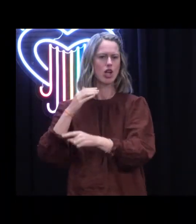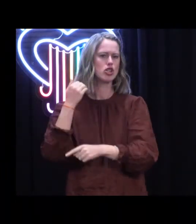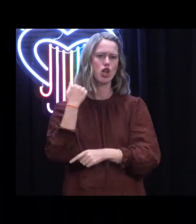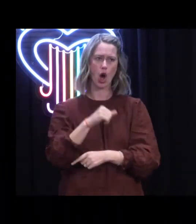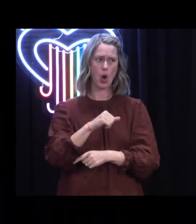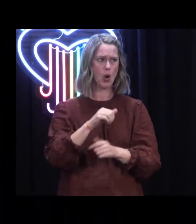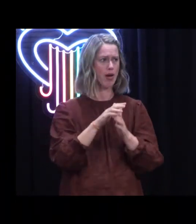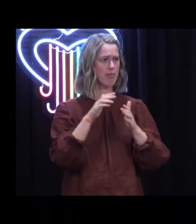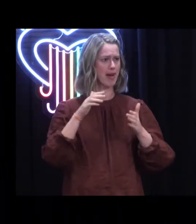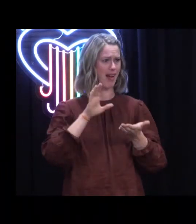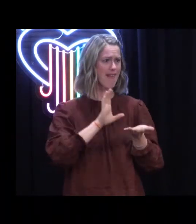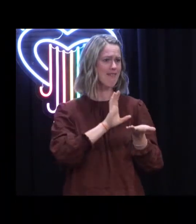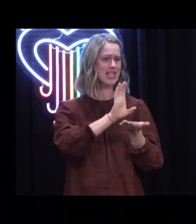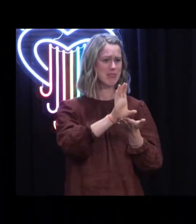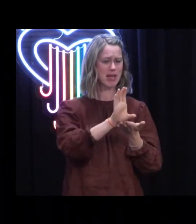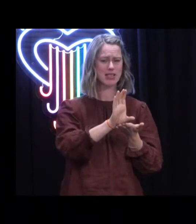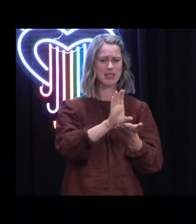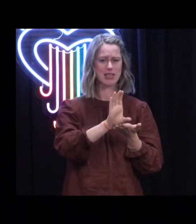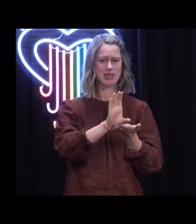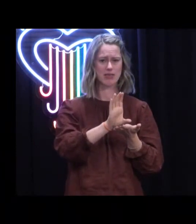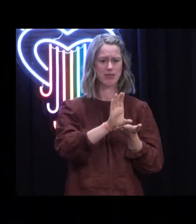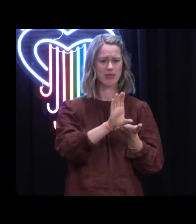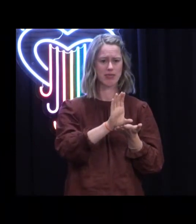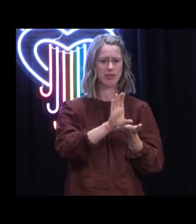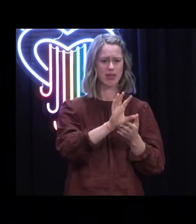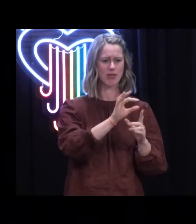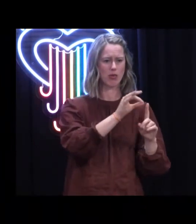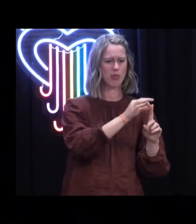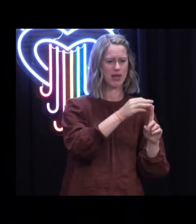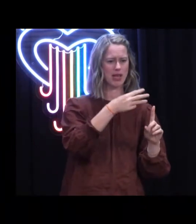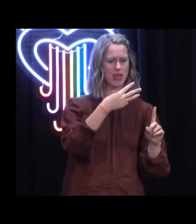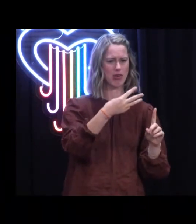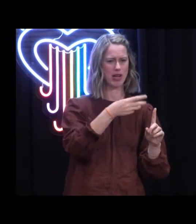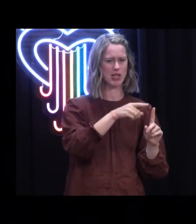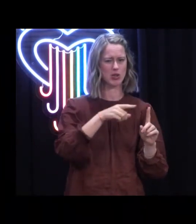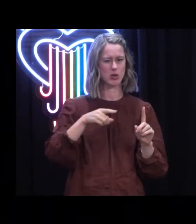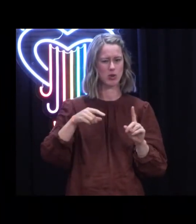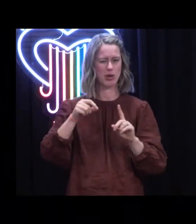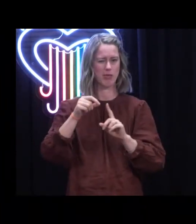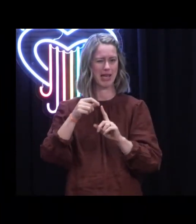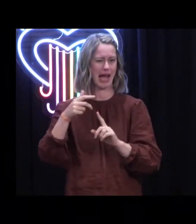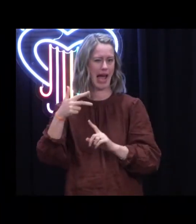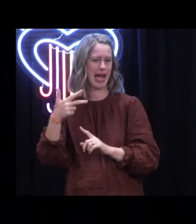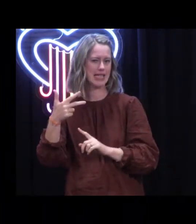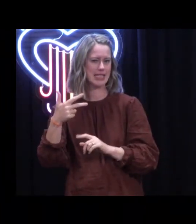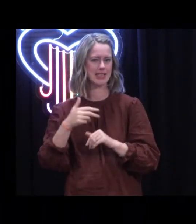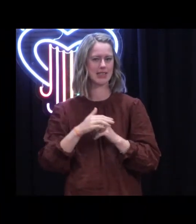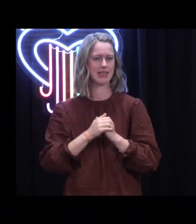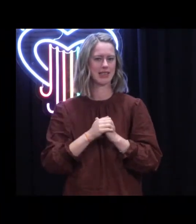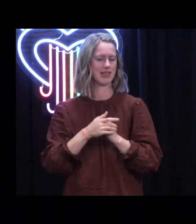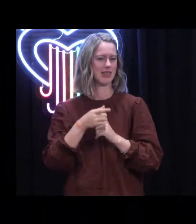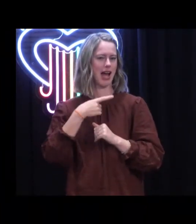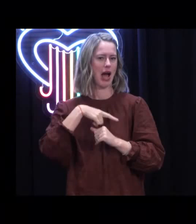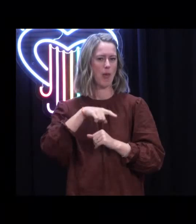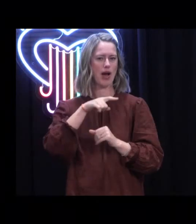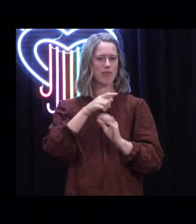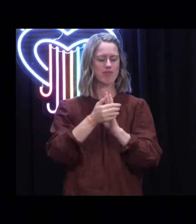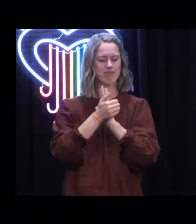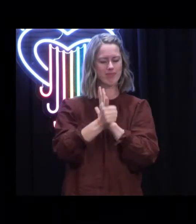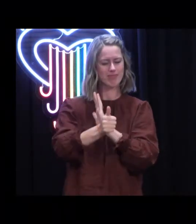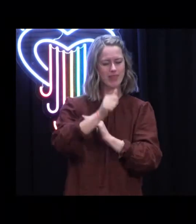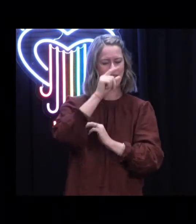investment, as you've seen us moving between P3s and P8s, an extraordinary investment in lifting our capability and